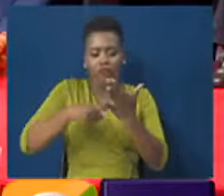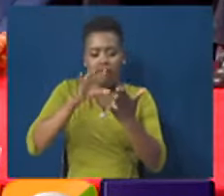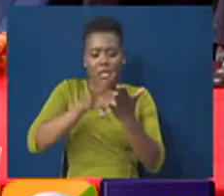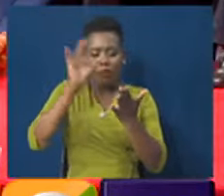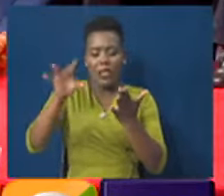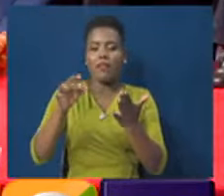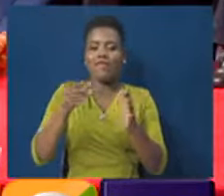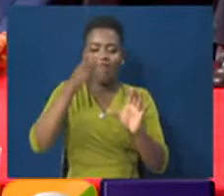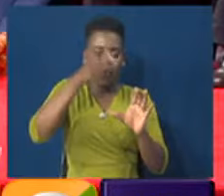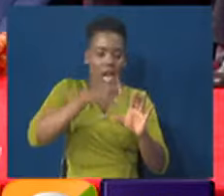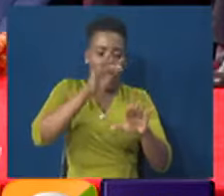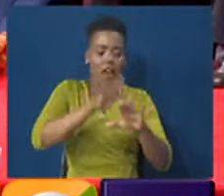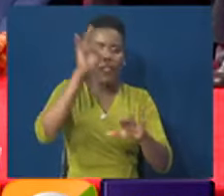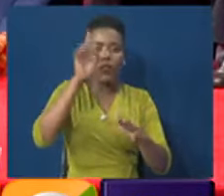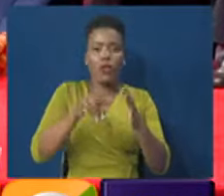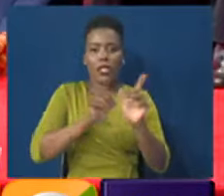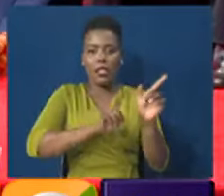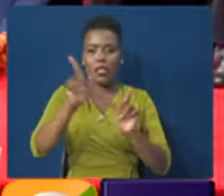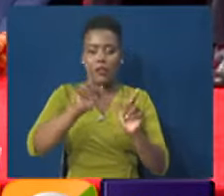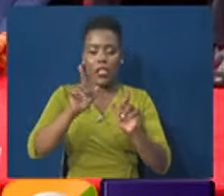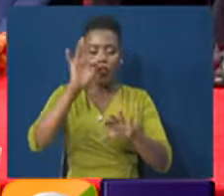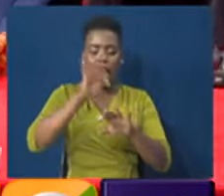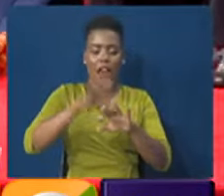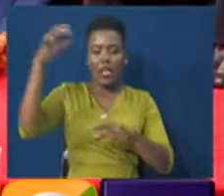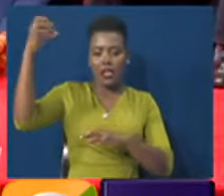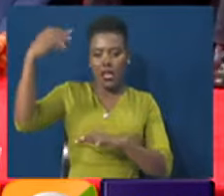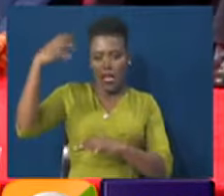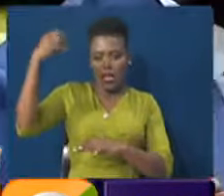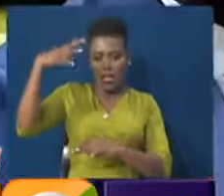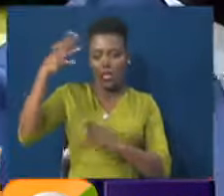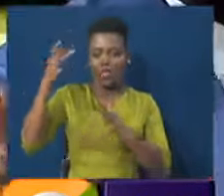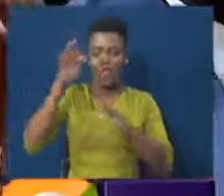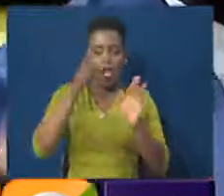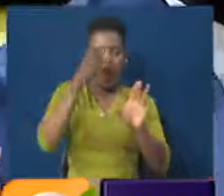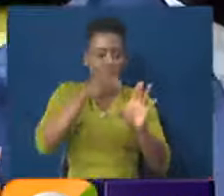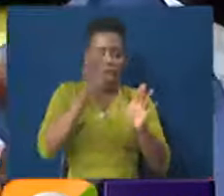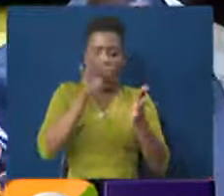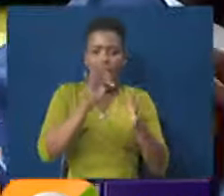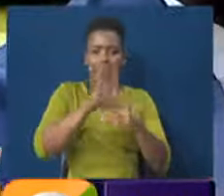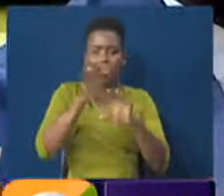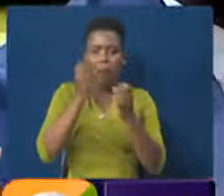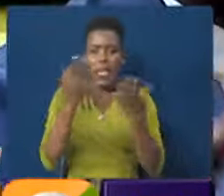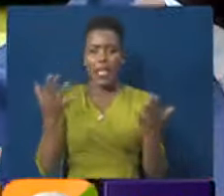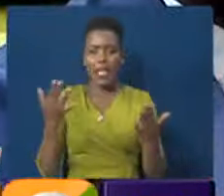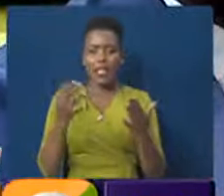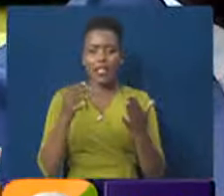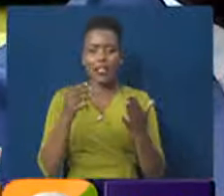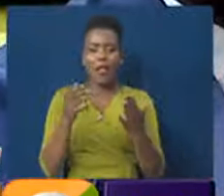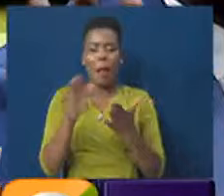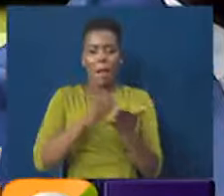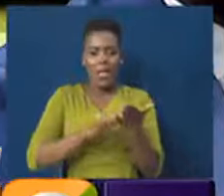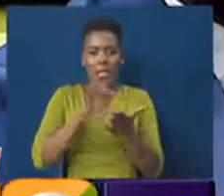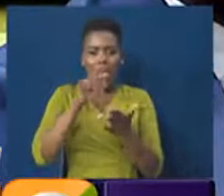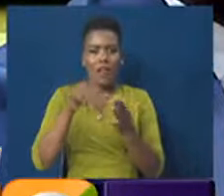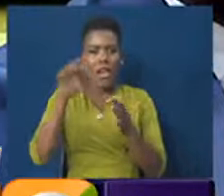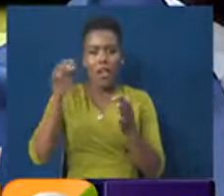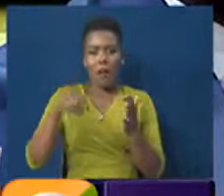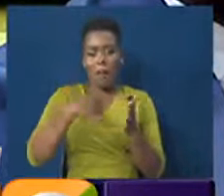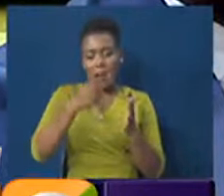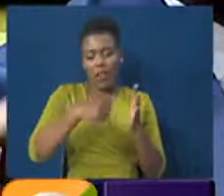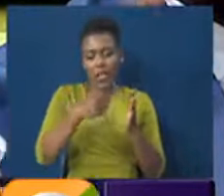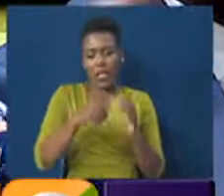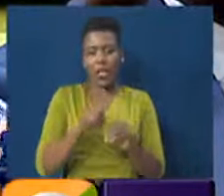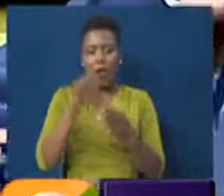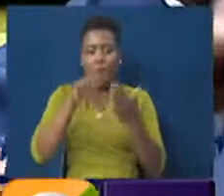transportation, fuel touches on the cost of electricity, fuel touches on everything. So basically, even manufacturing. So basically what happened is that